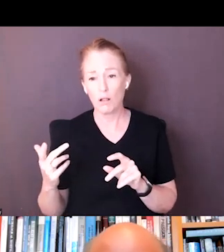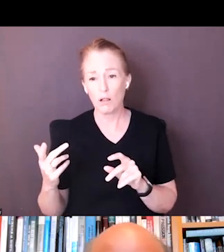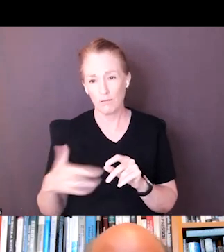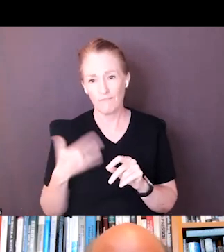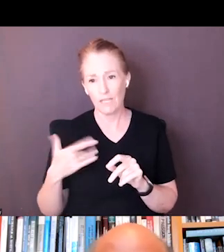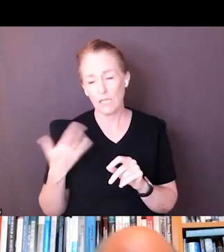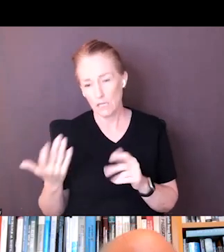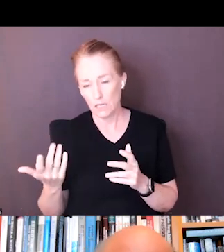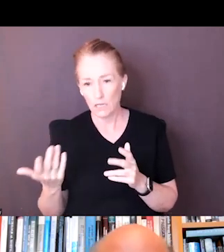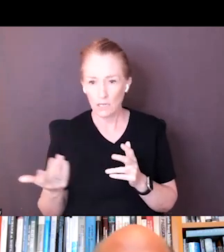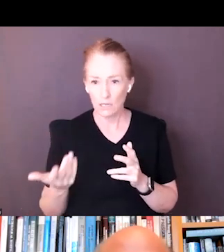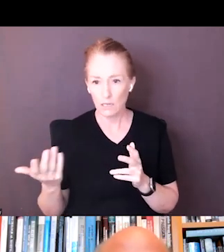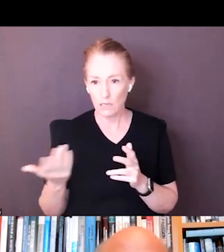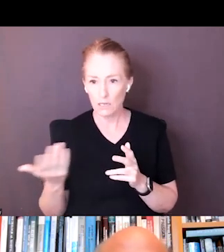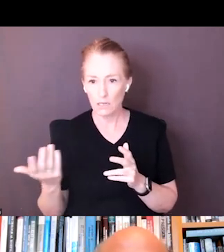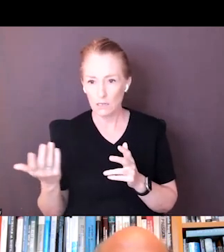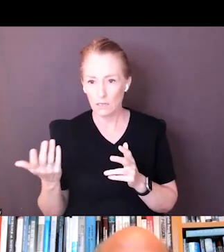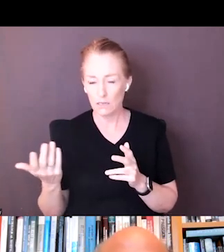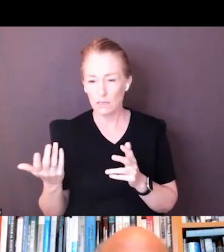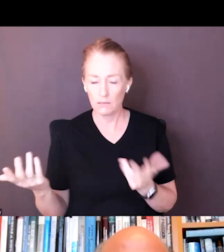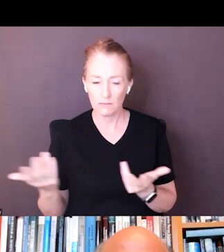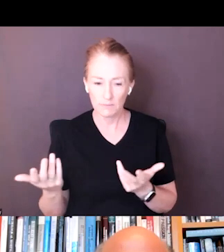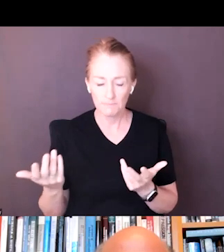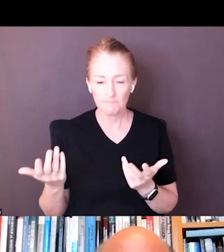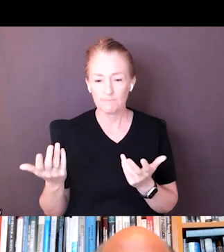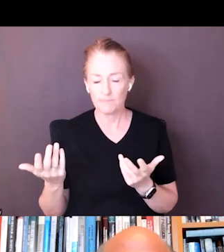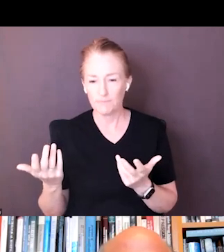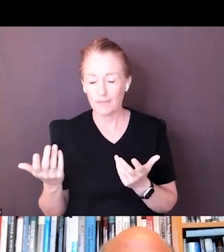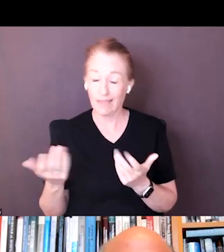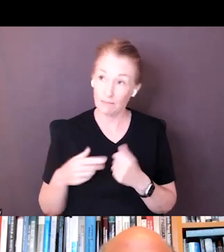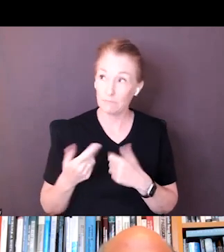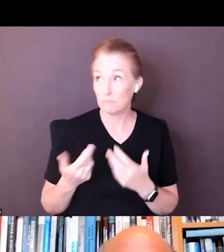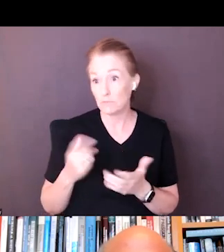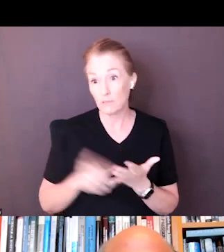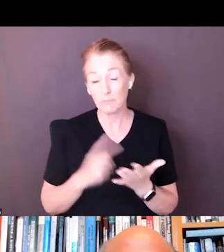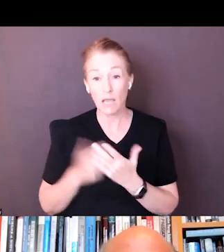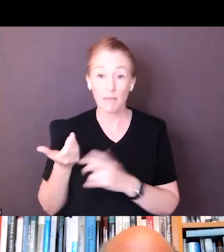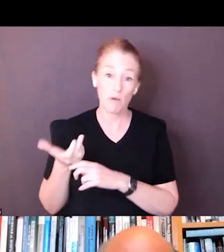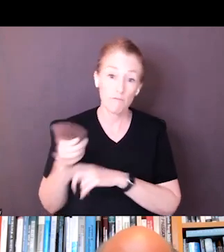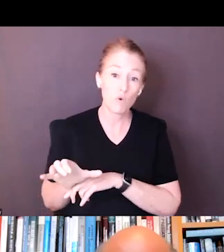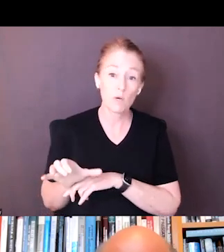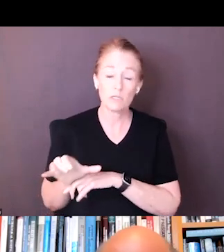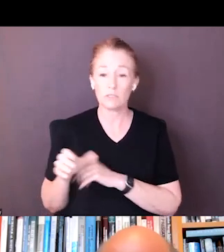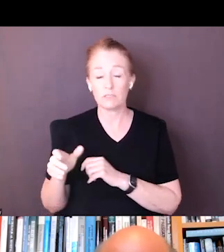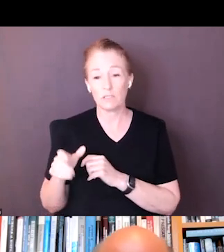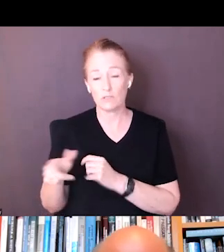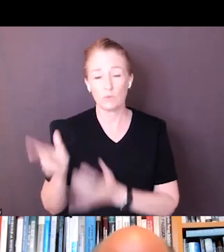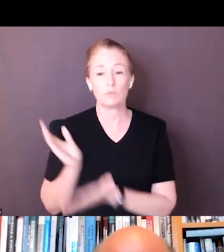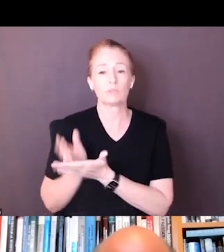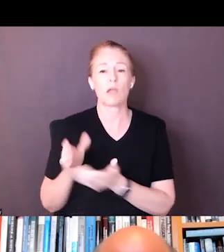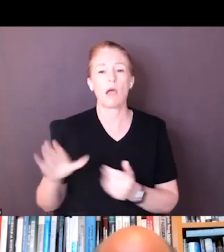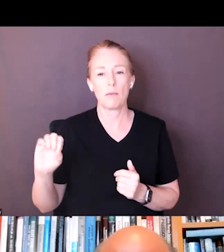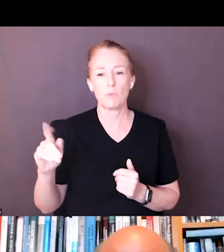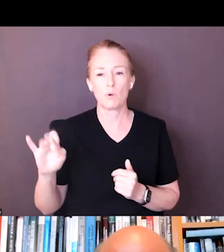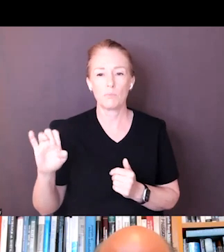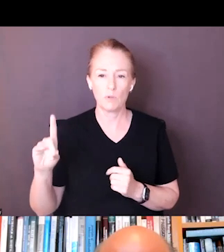cases forced to go through opioid stoppage. The one bottom line that I